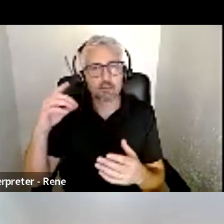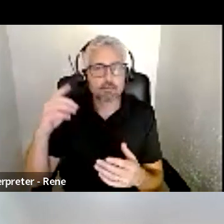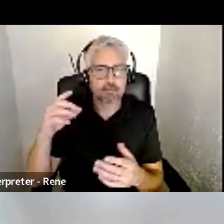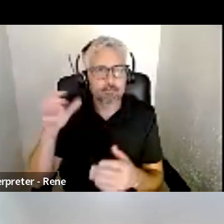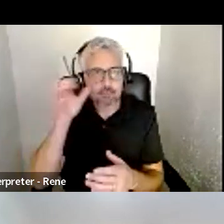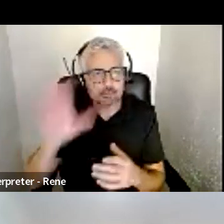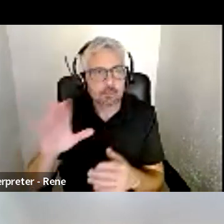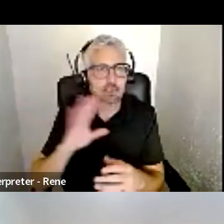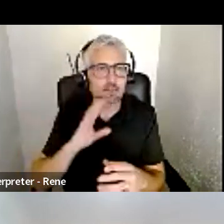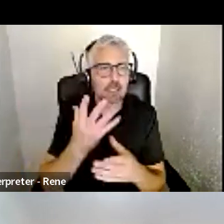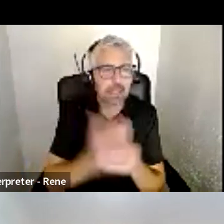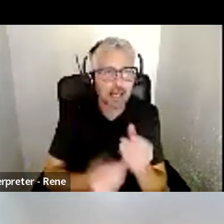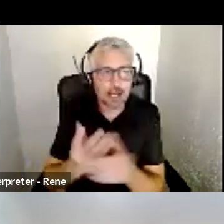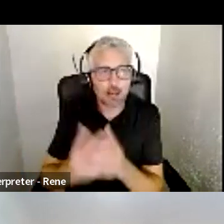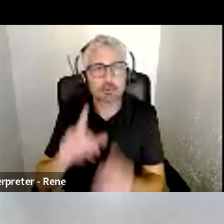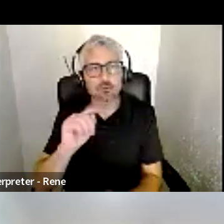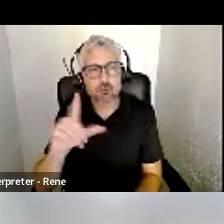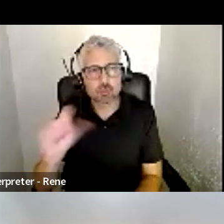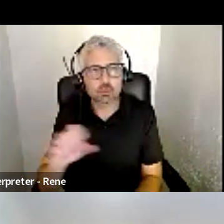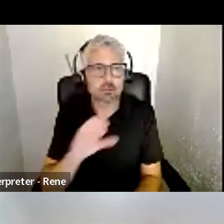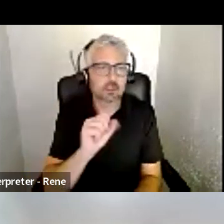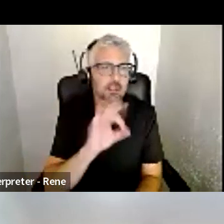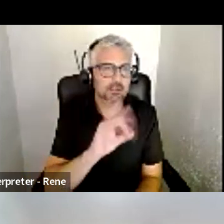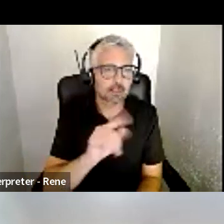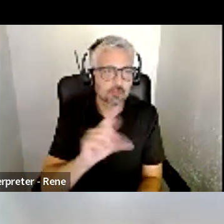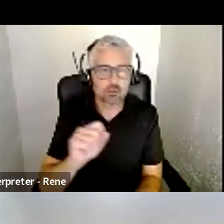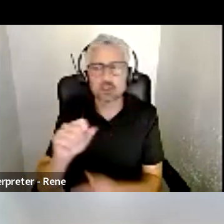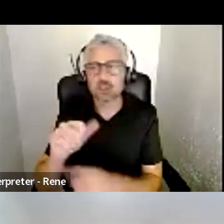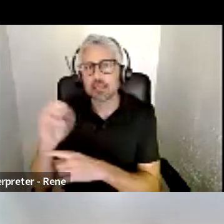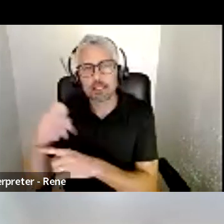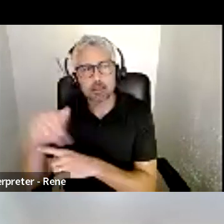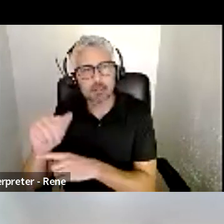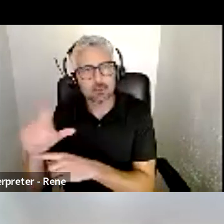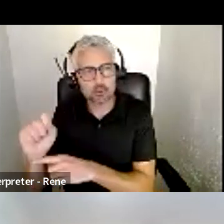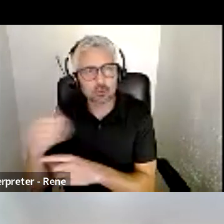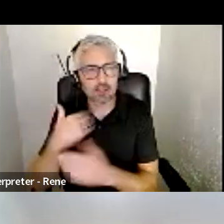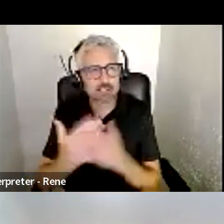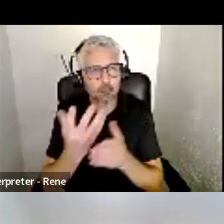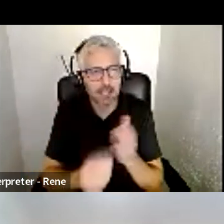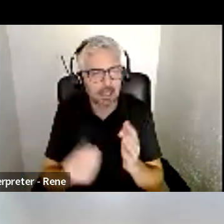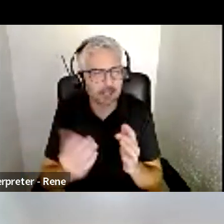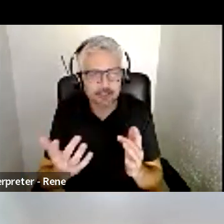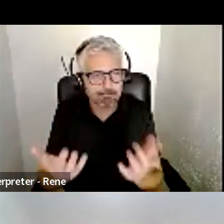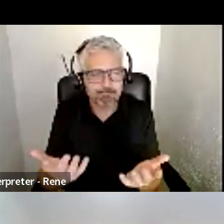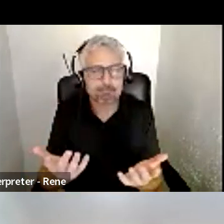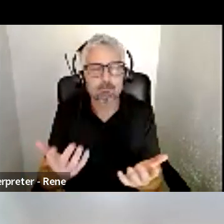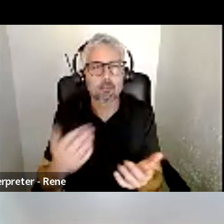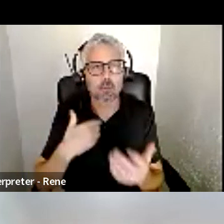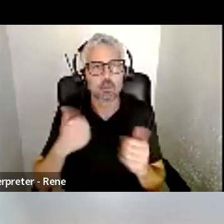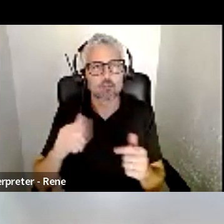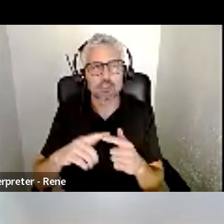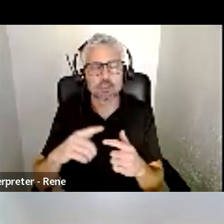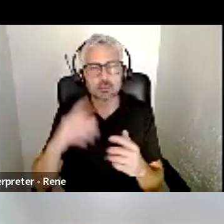and gaps between SF tool and certain EPA tools. I think there's, you know, the we tried